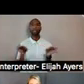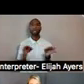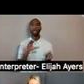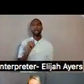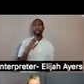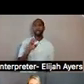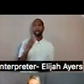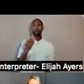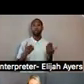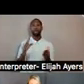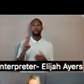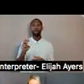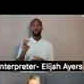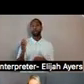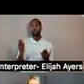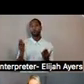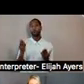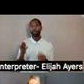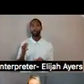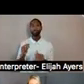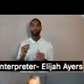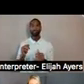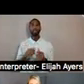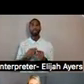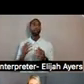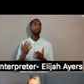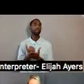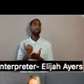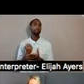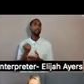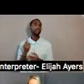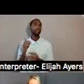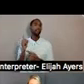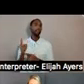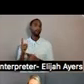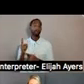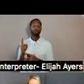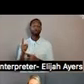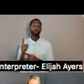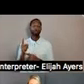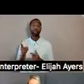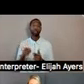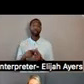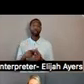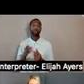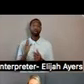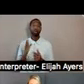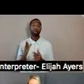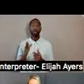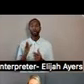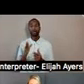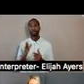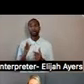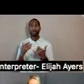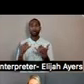Care maybe. So we'll take a couple minutes to do that, and then we'll do a bit of a